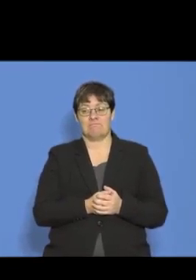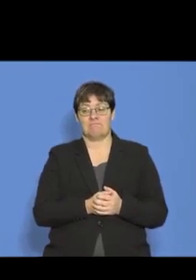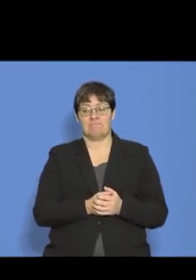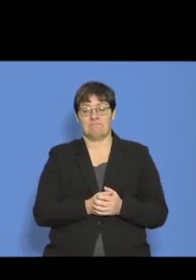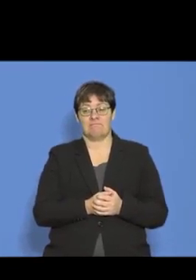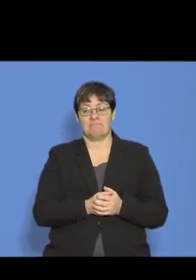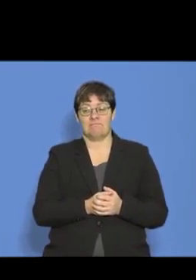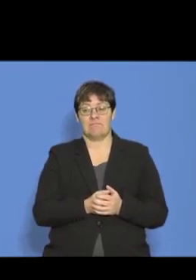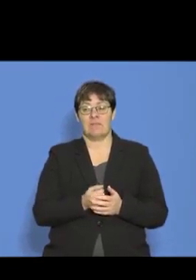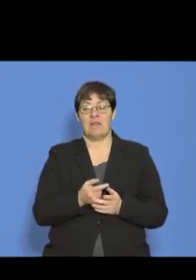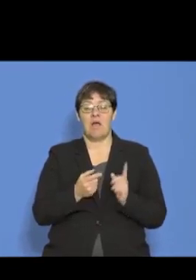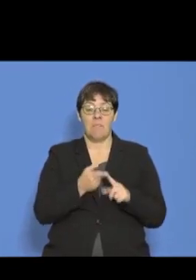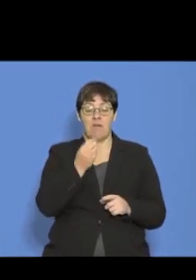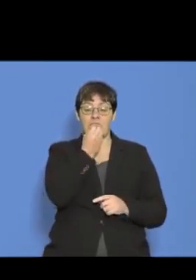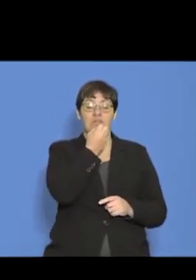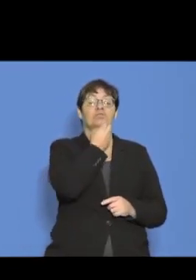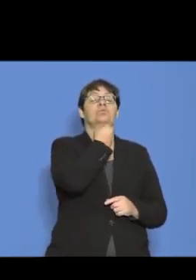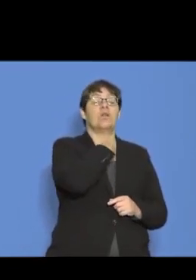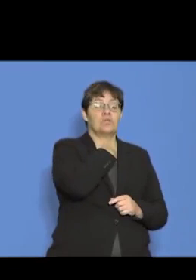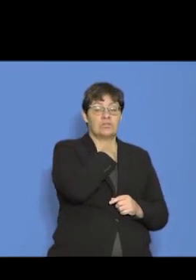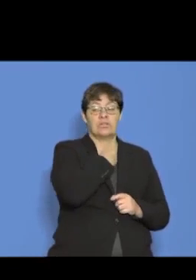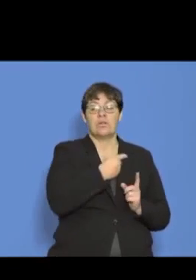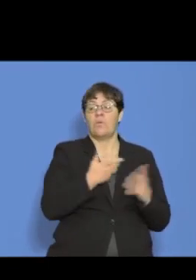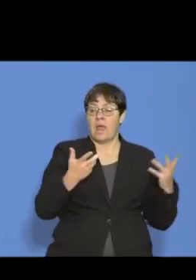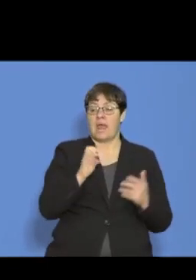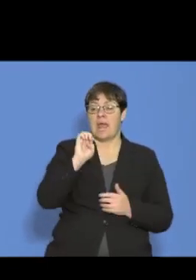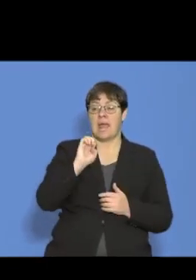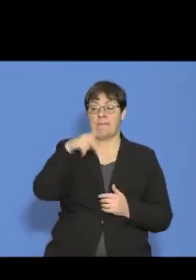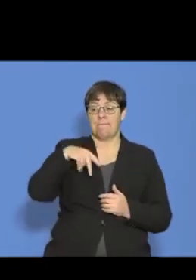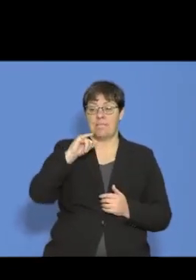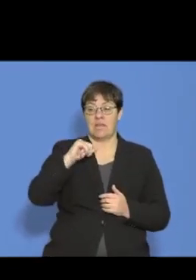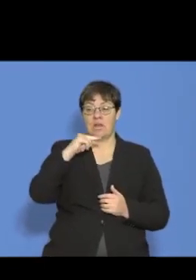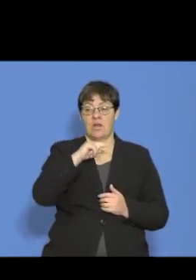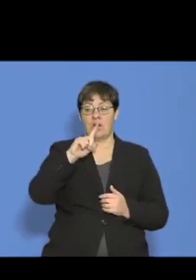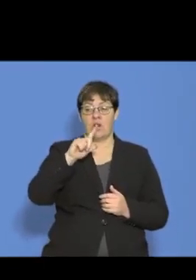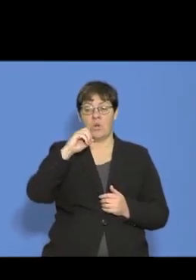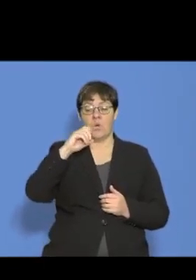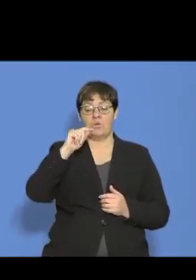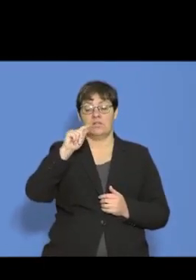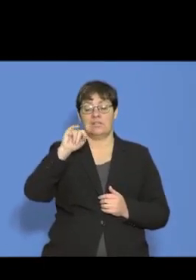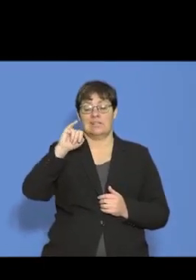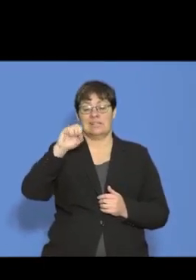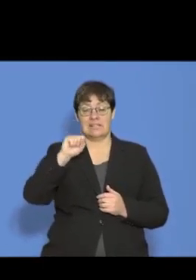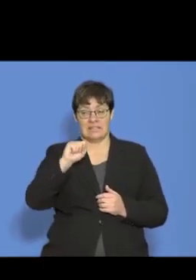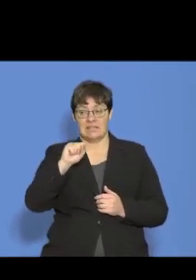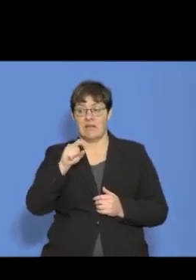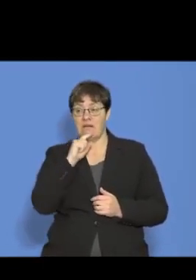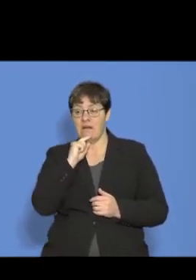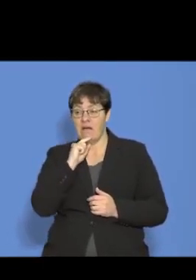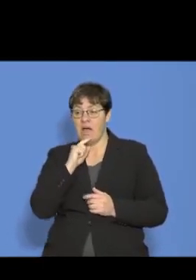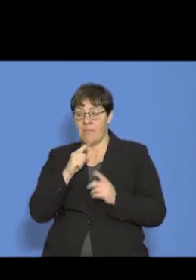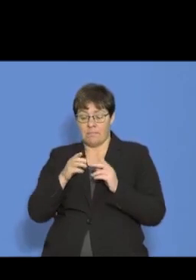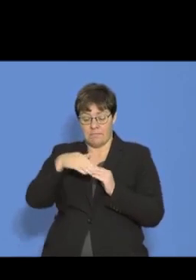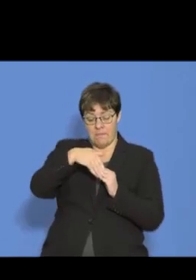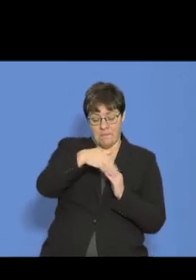When food is swallowed, guys, it moves down, and the epiglottis that opens between the trachea and the esophagus